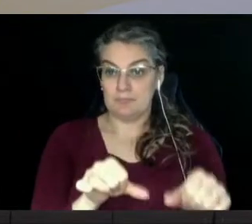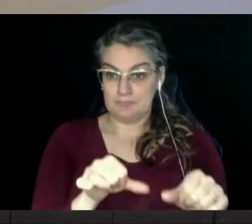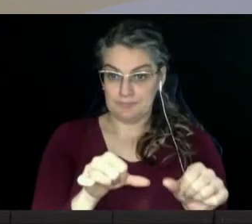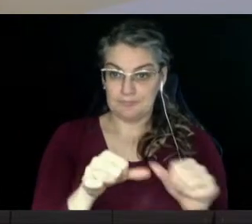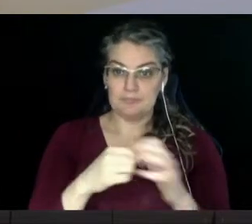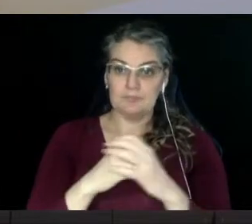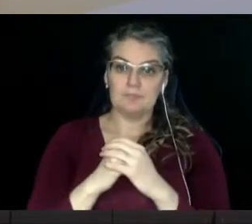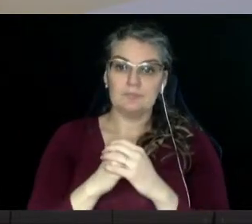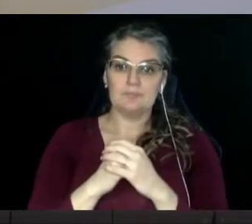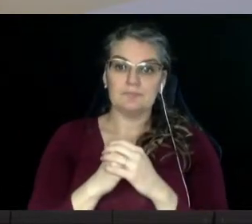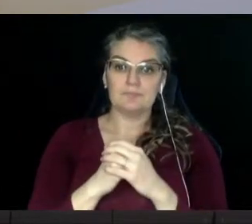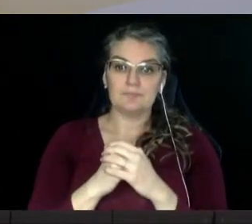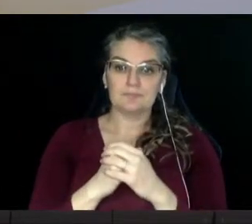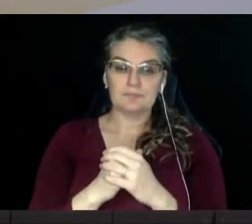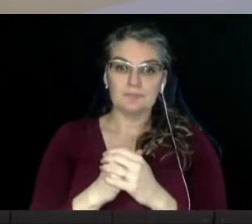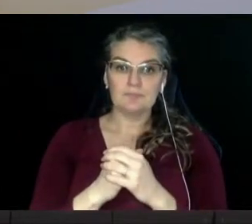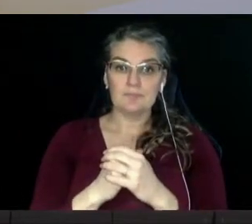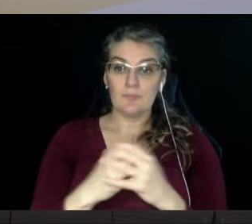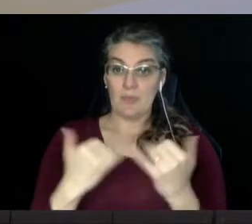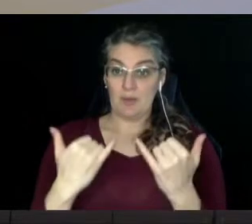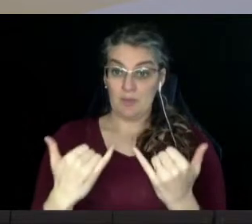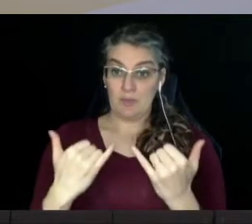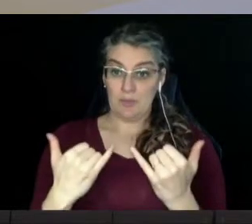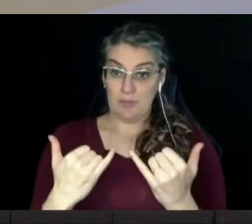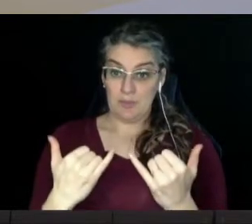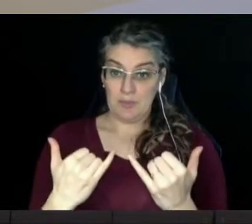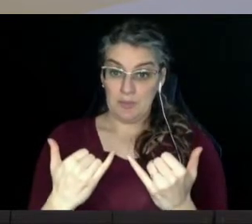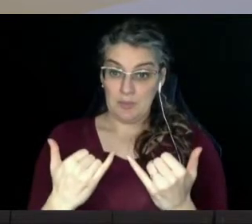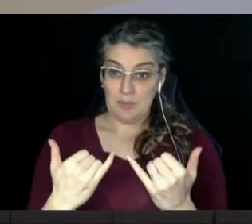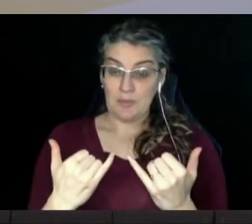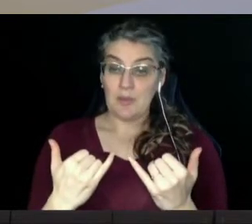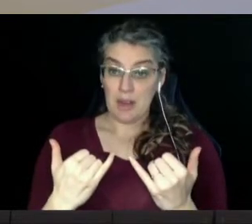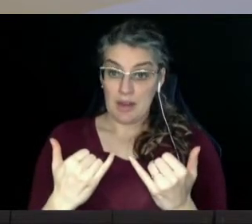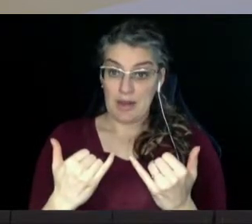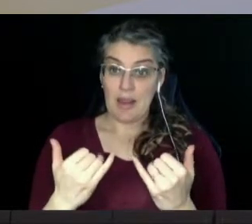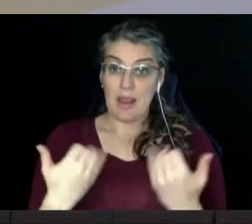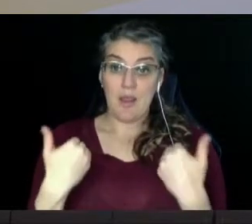Islanders against 15 different diseases, including COVID-19.